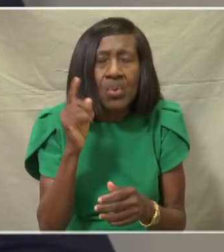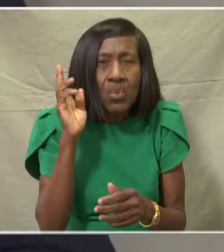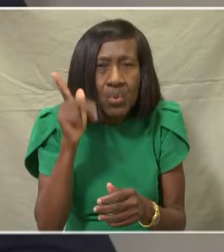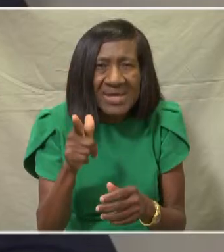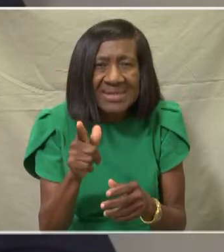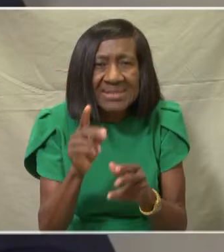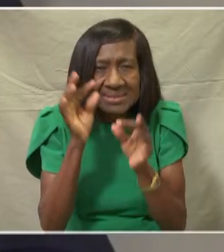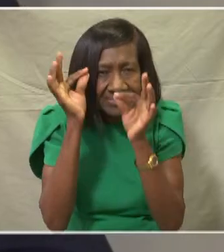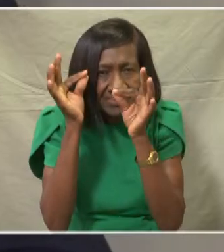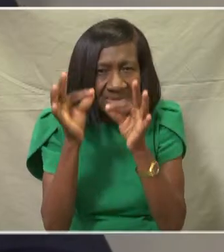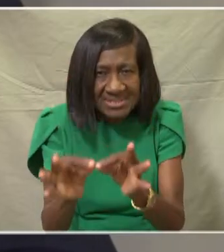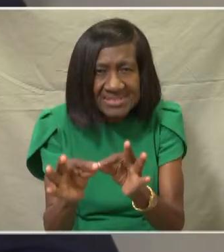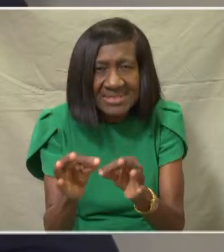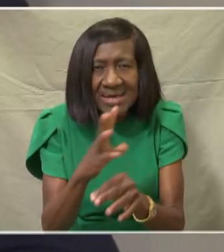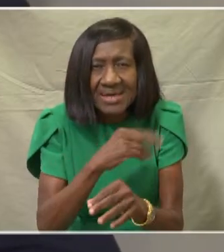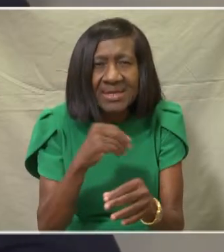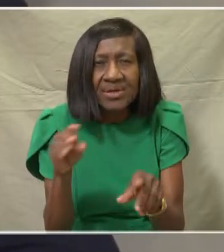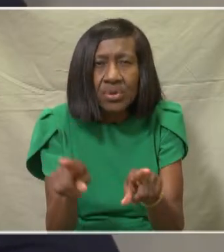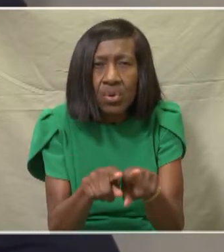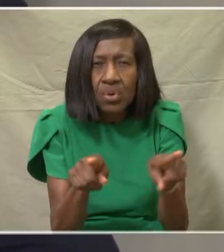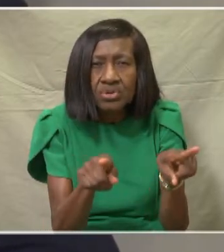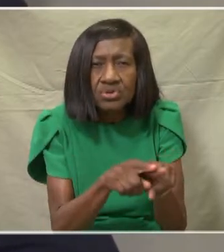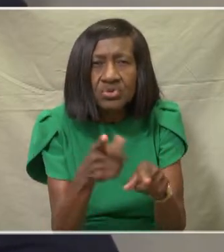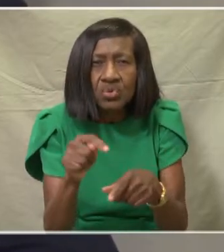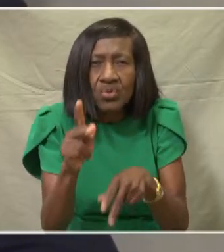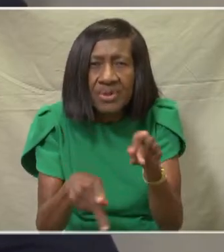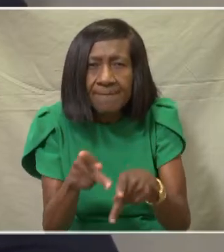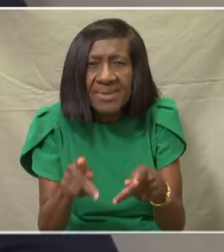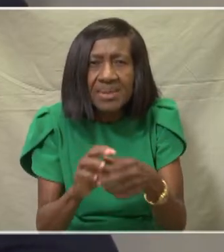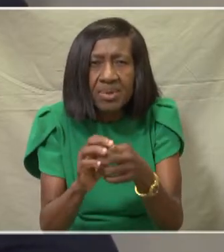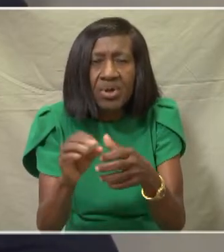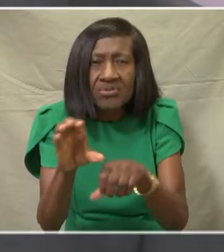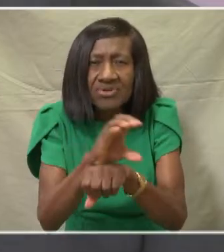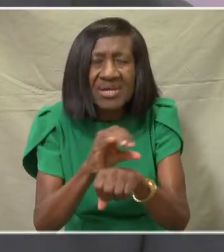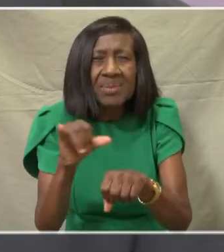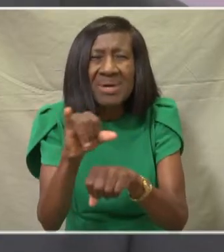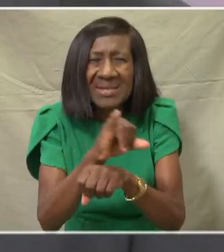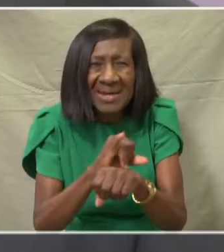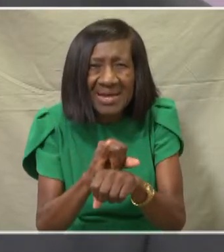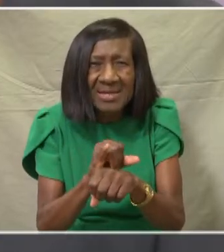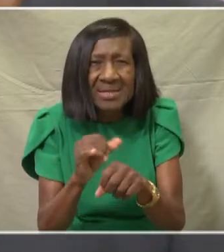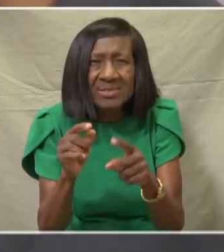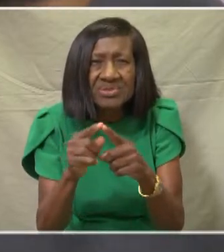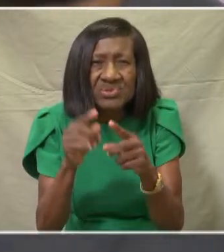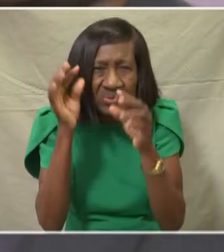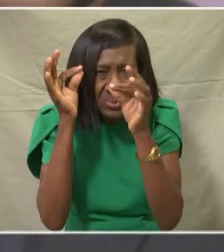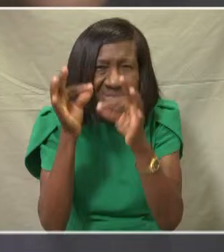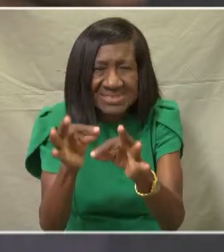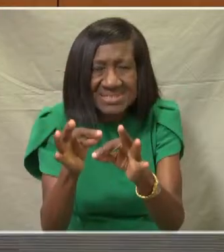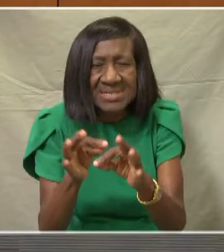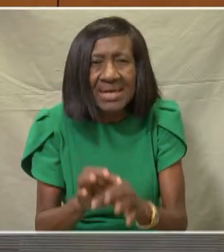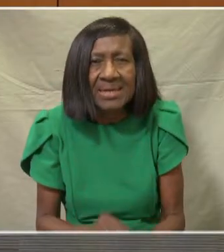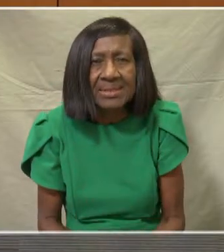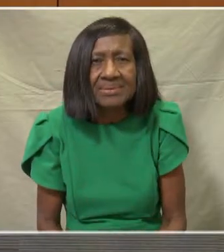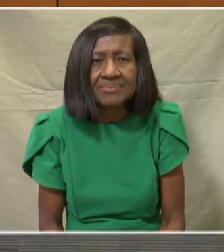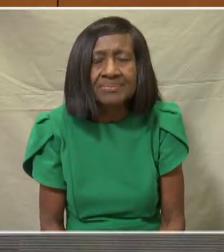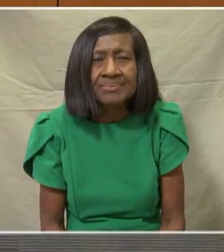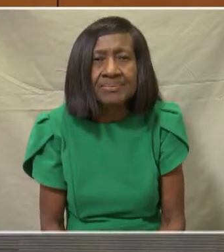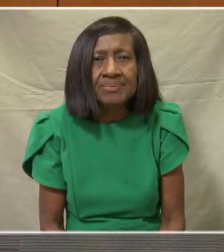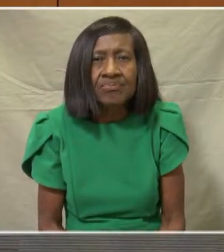to what they want to see recommended, I suppose. Okay, thank you very much. I look forward to seeing your report. Thank you very much. Thank you.